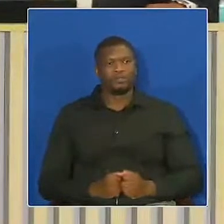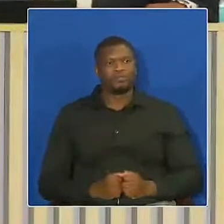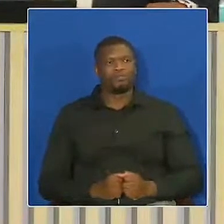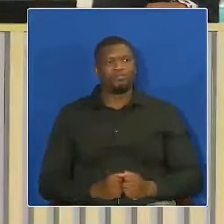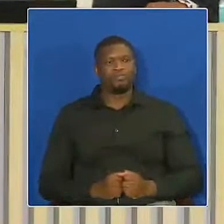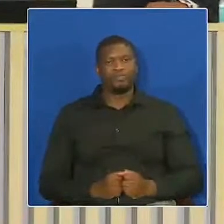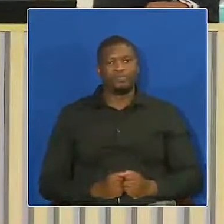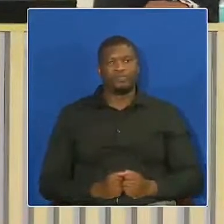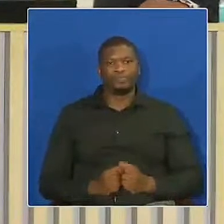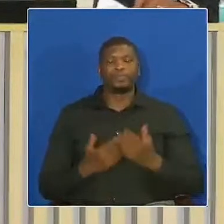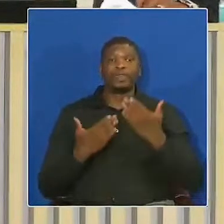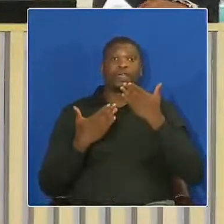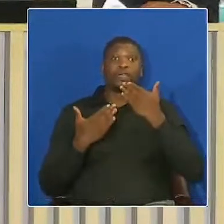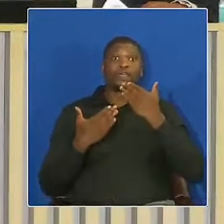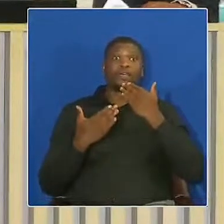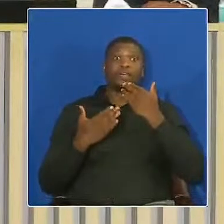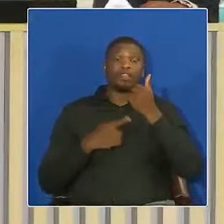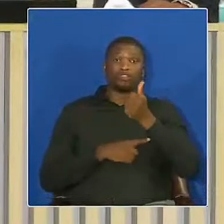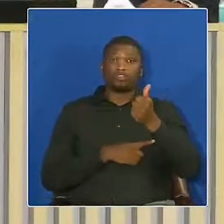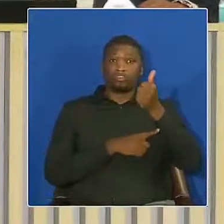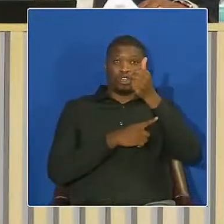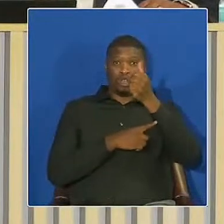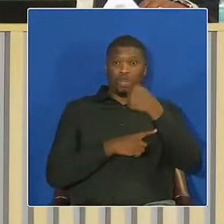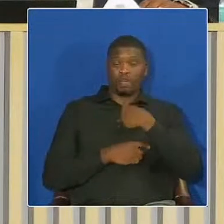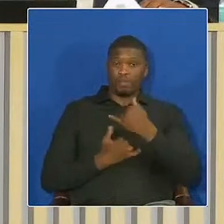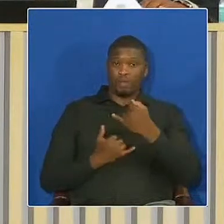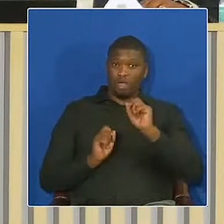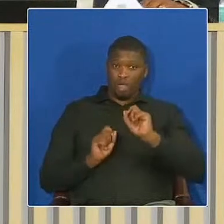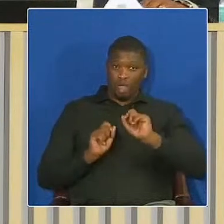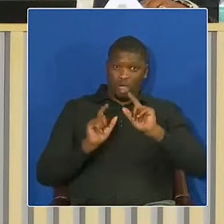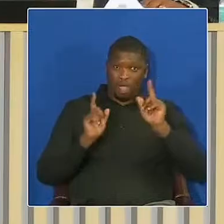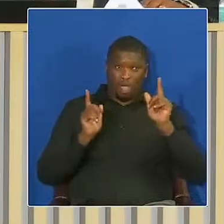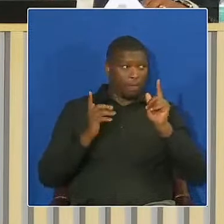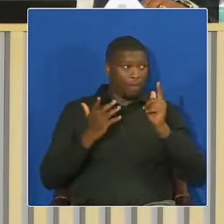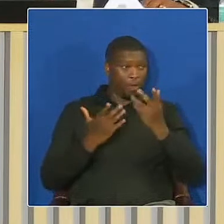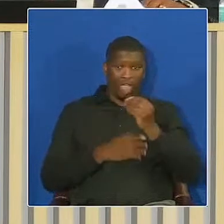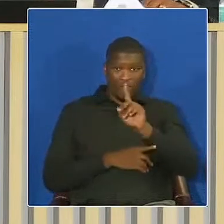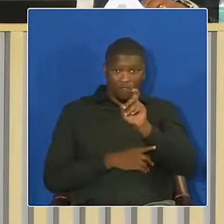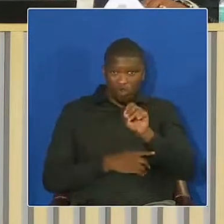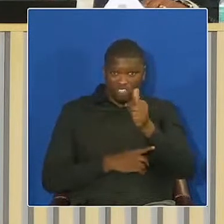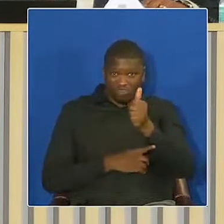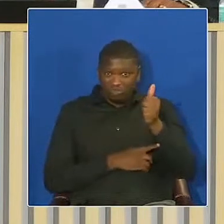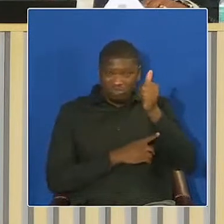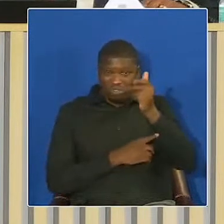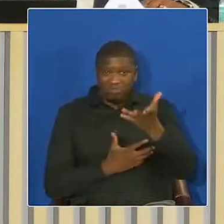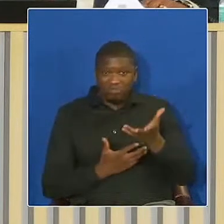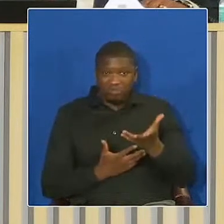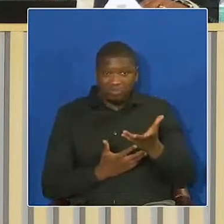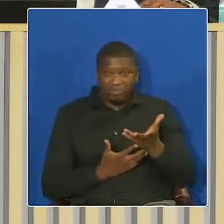Thank you, General. I'm aware. Do you have a question, Commissioner? Yeah.